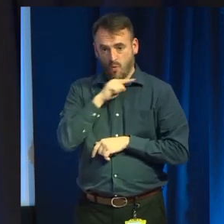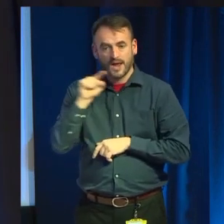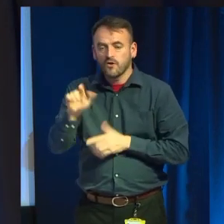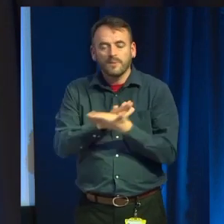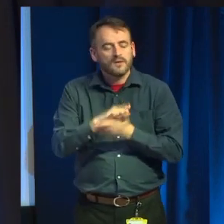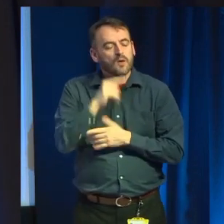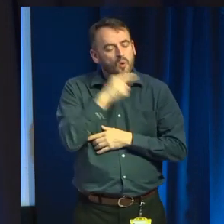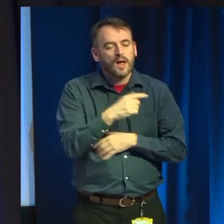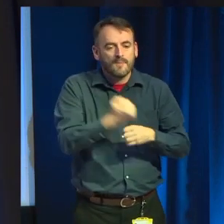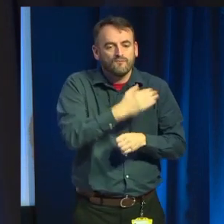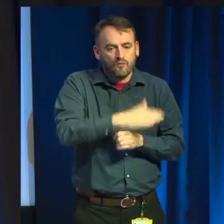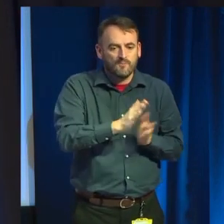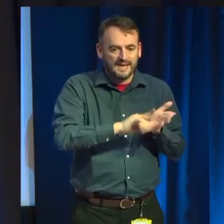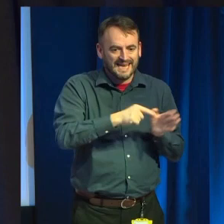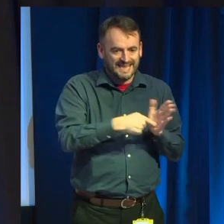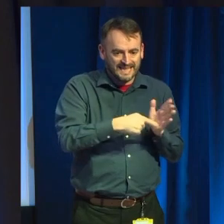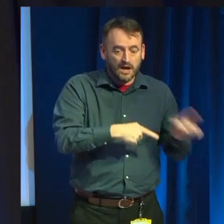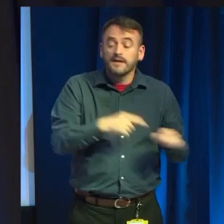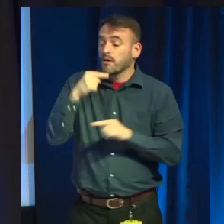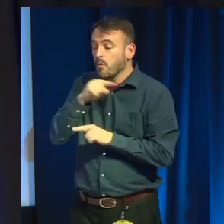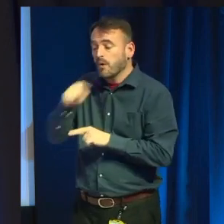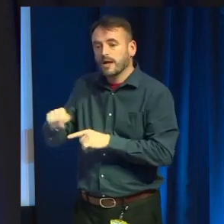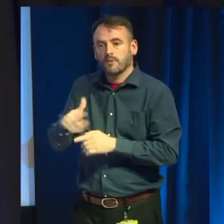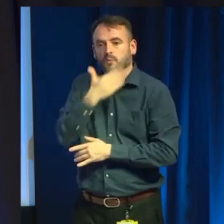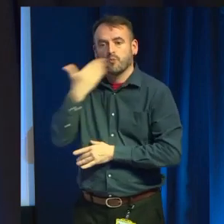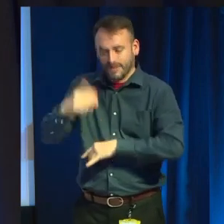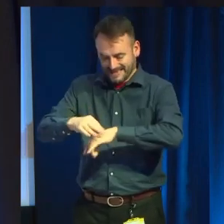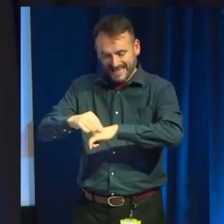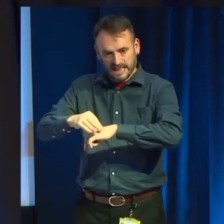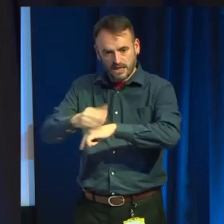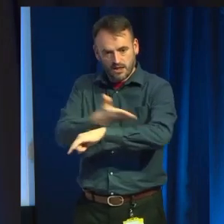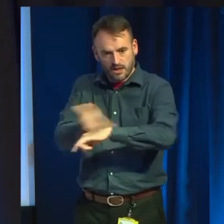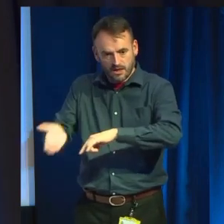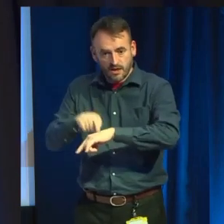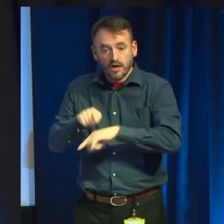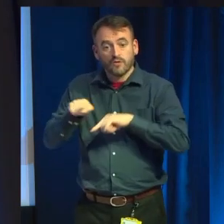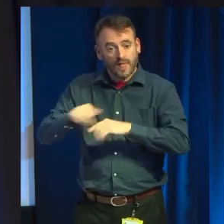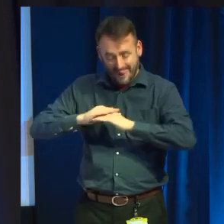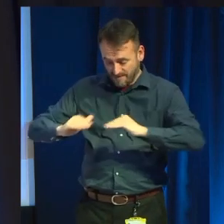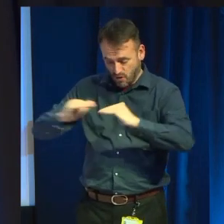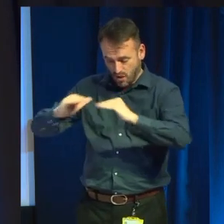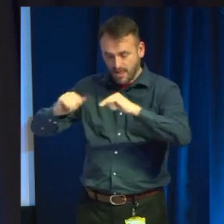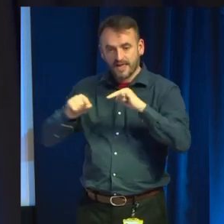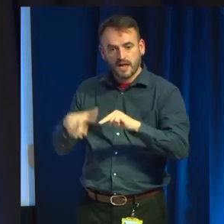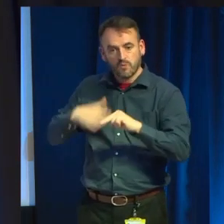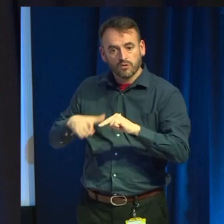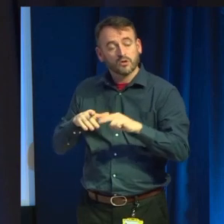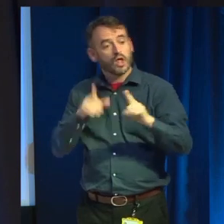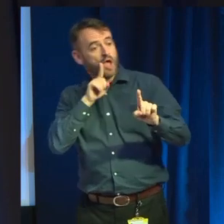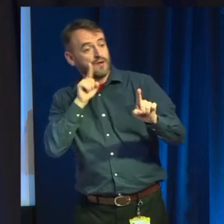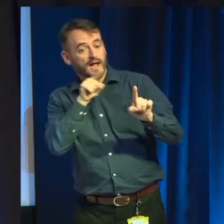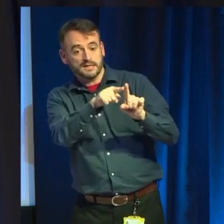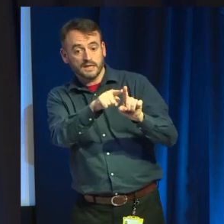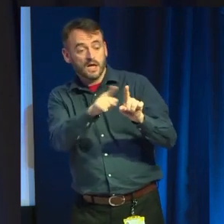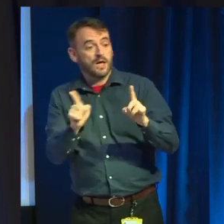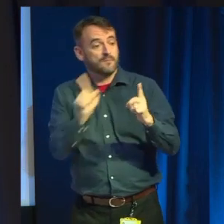without skin. And what he's trying to do through all the levels is to reach his girlfriend, who is Bandage Girl. And the